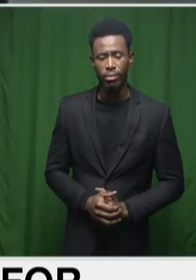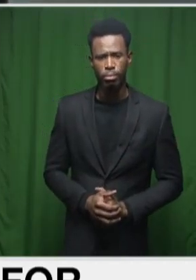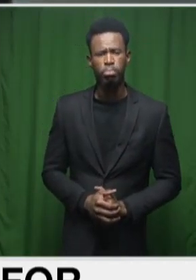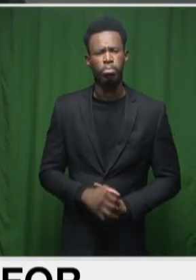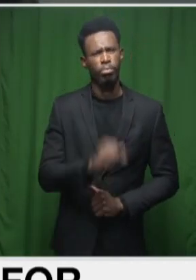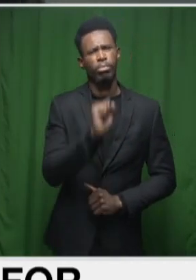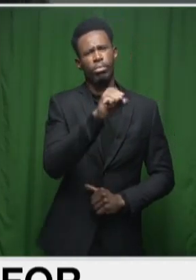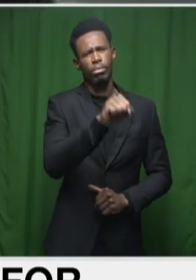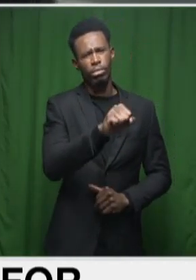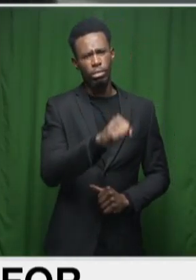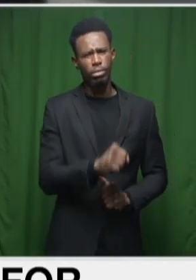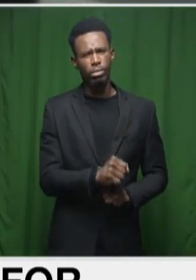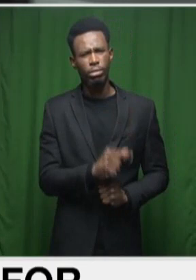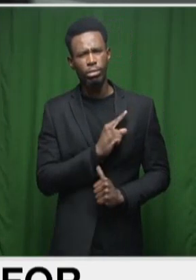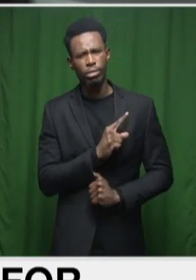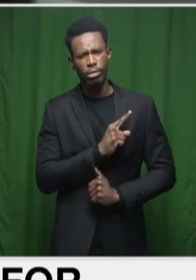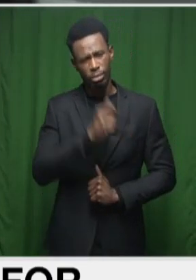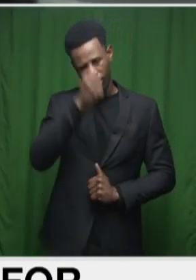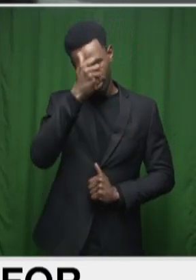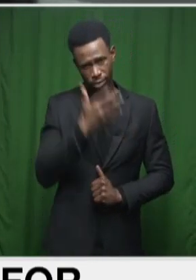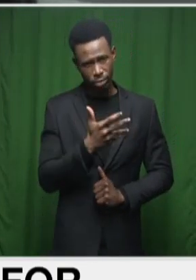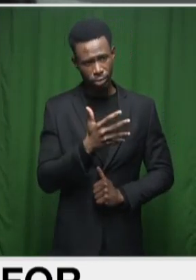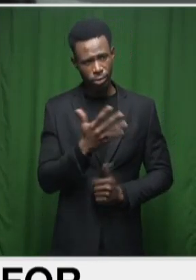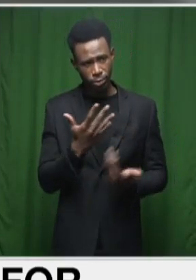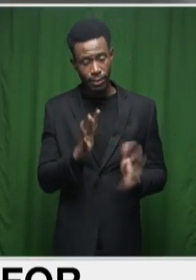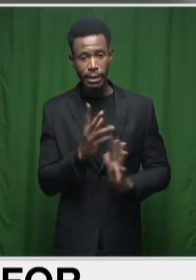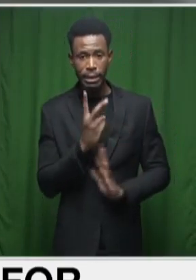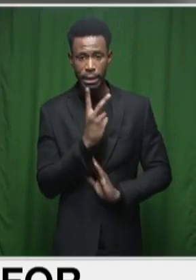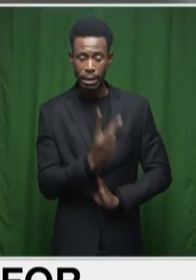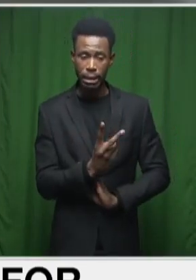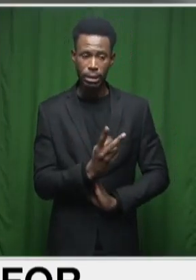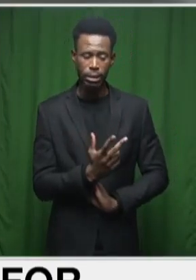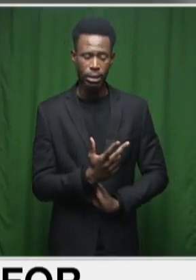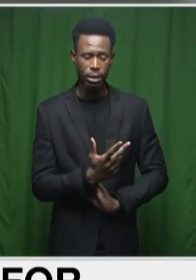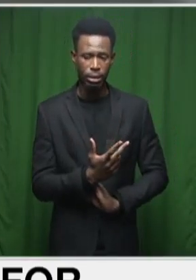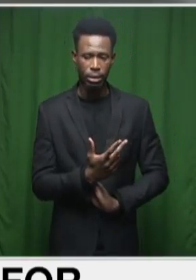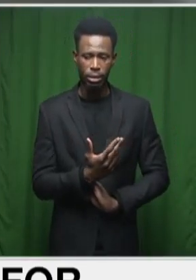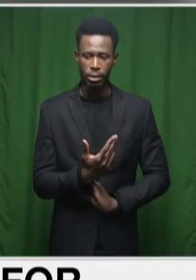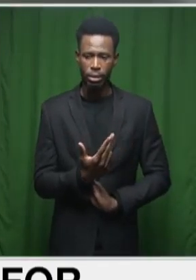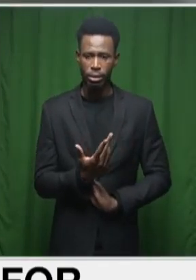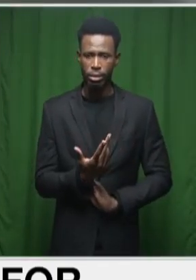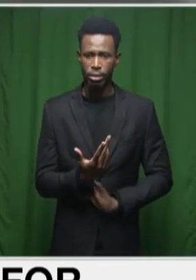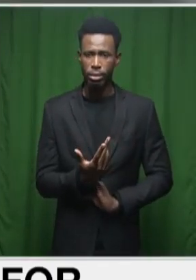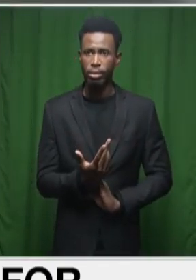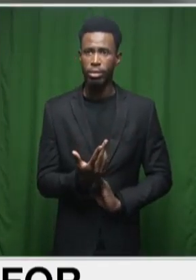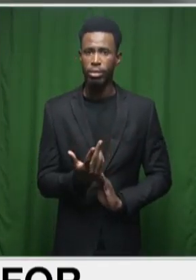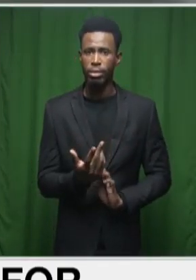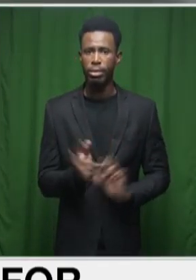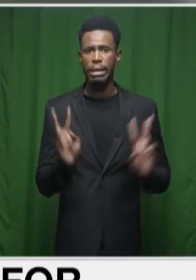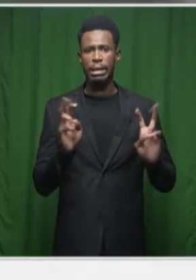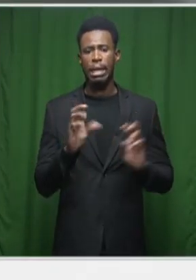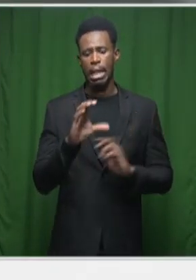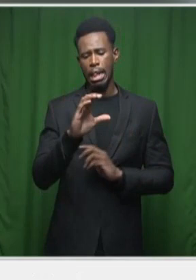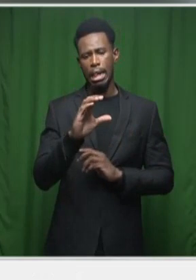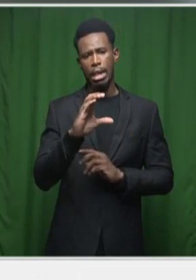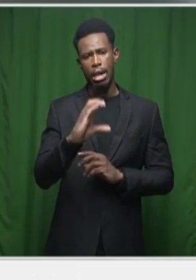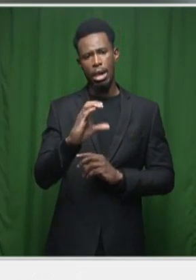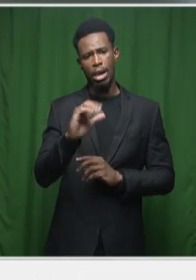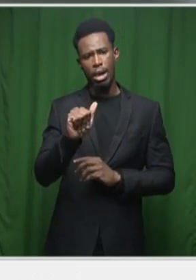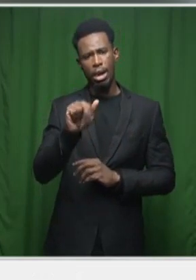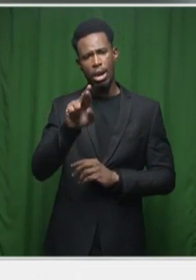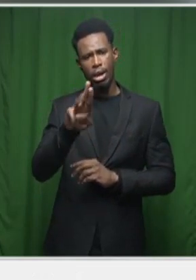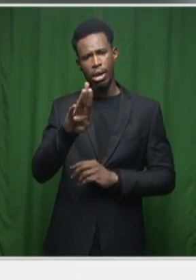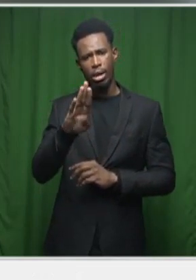Yes, of course. I mean, in the African continent as well, you see that, coming back to the carbon leakage issue. So